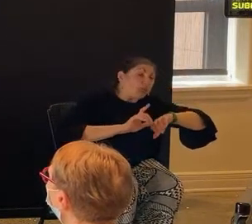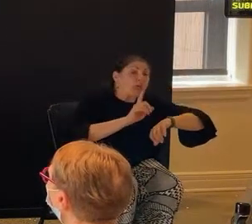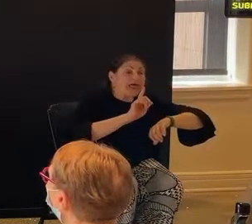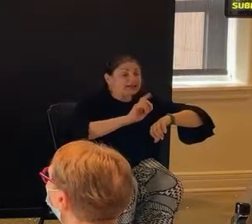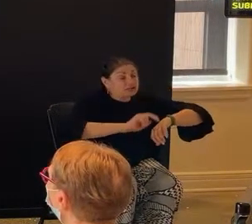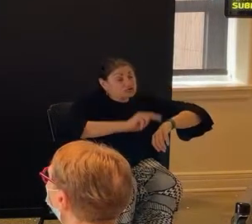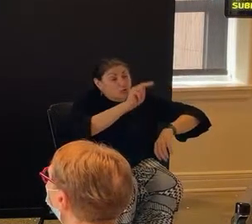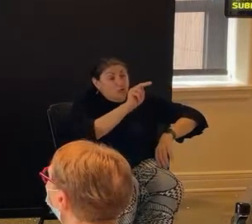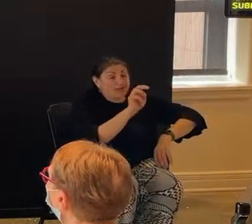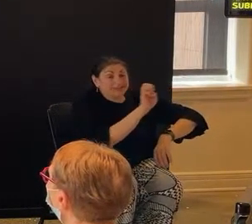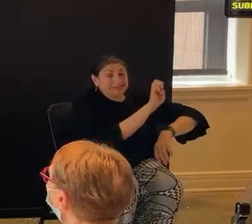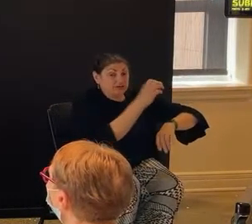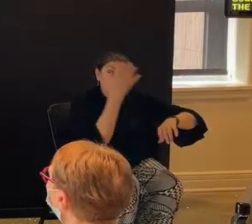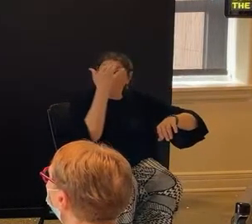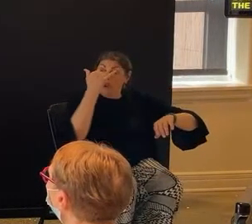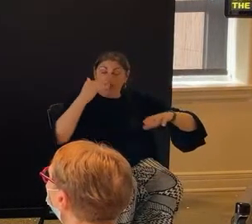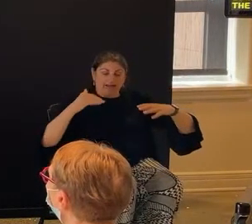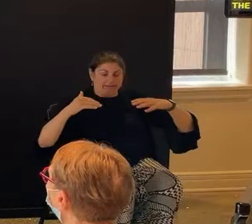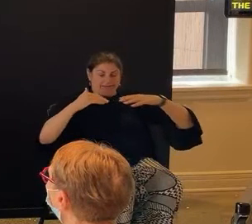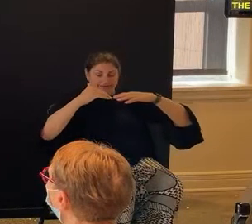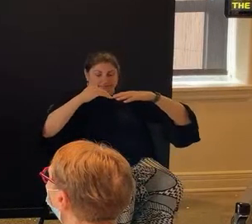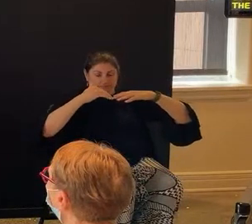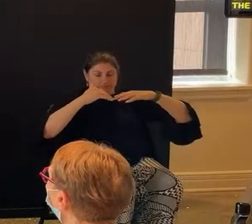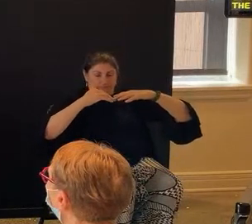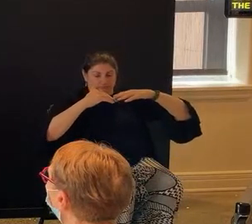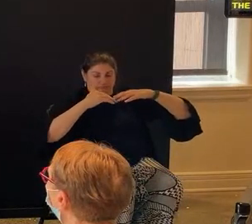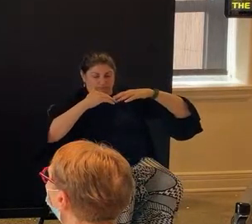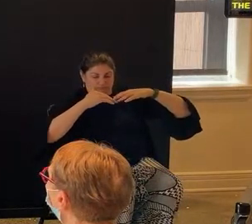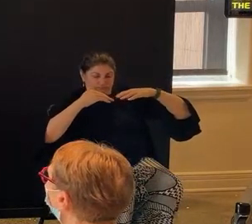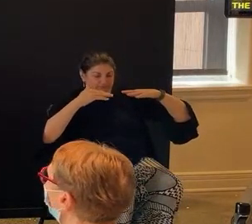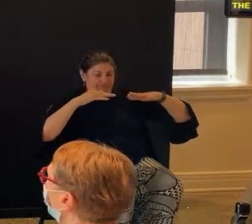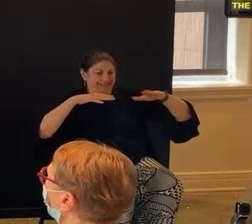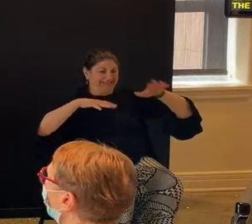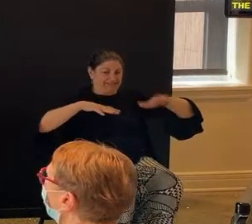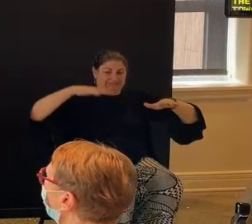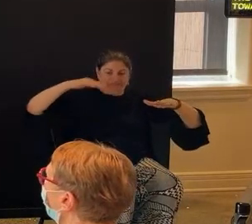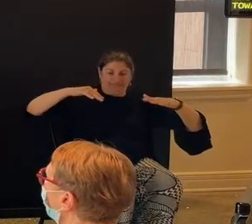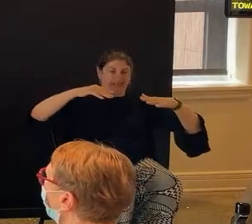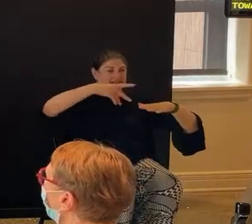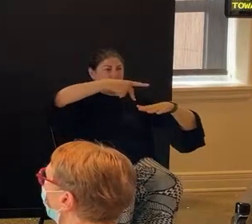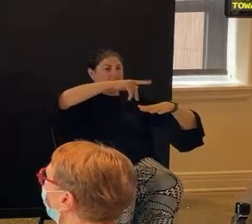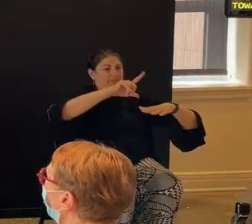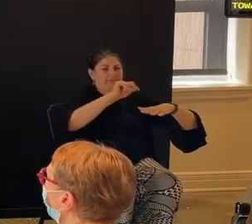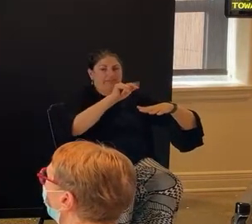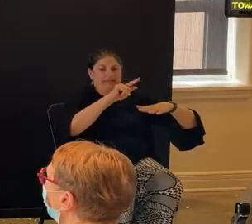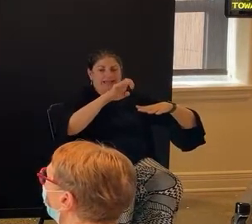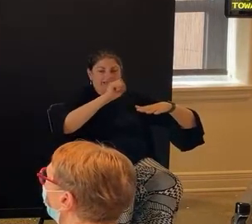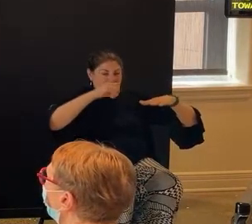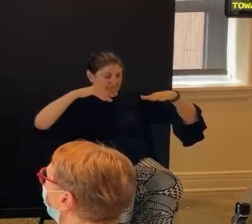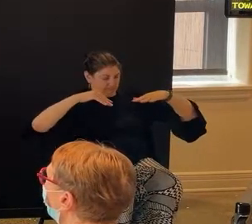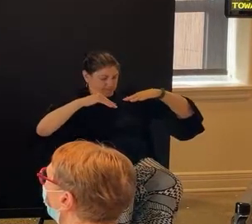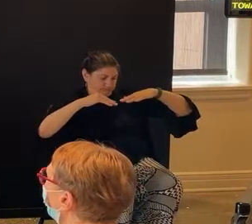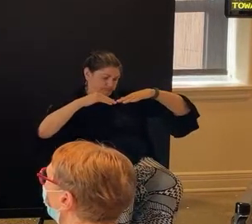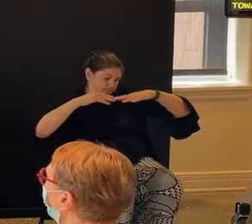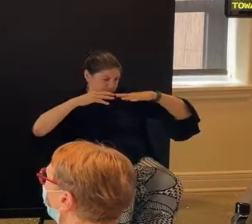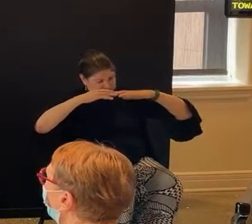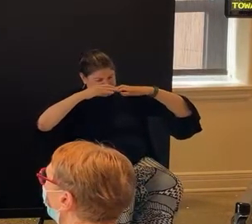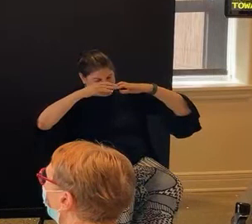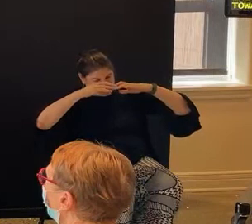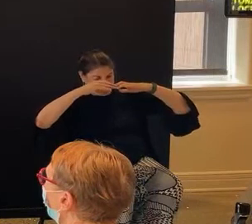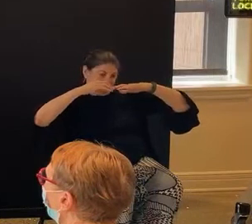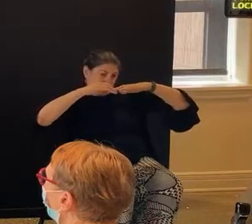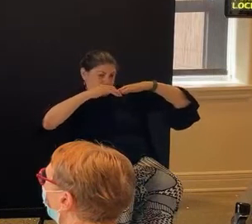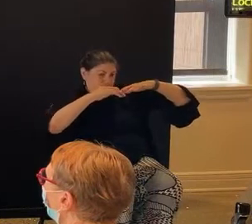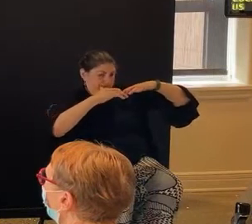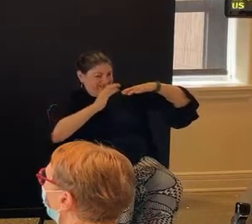oceanic plate is advancing toward the continent. Those plates are locked, and they're pushing us to the northeast. Not by